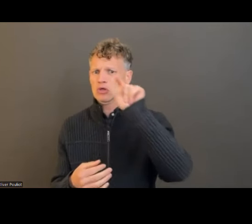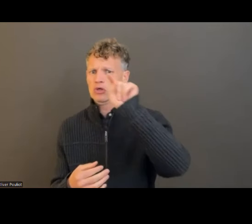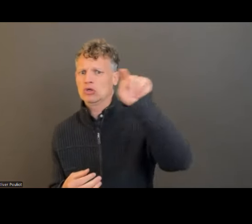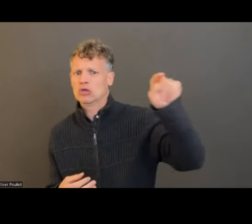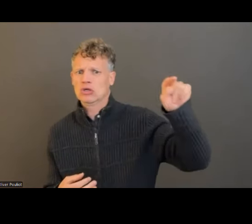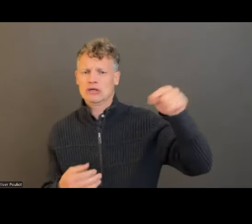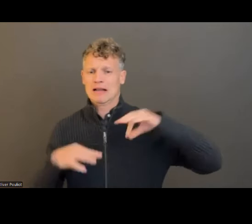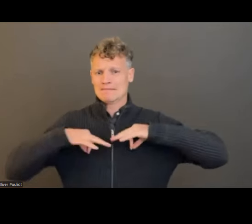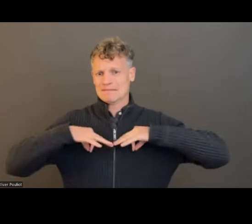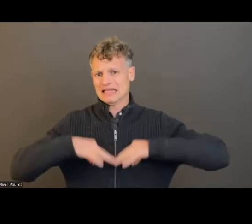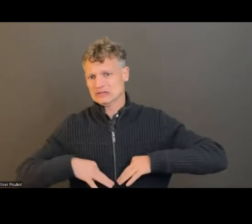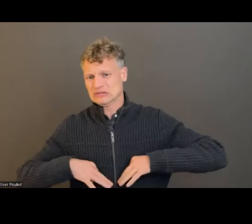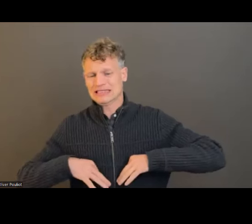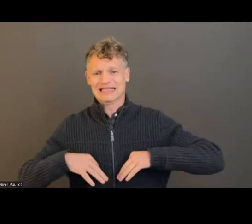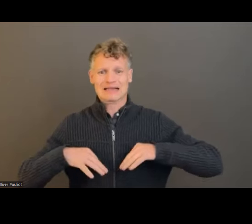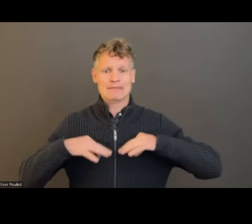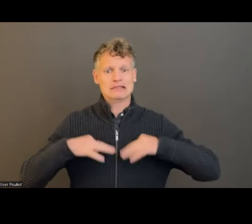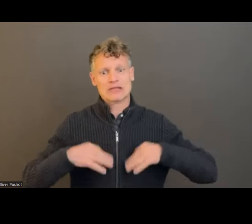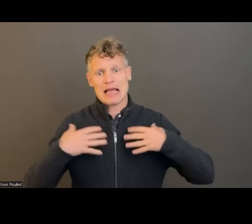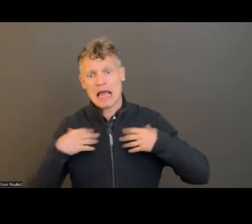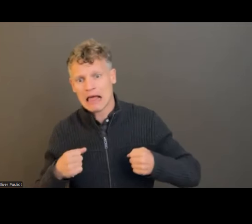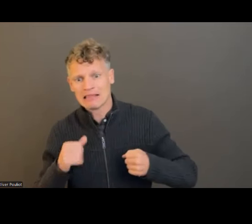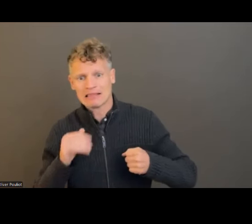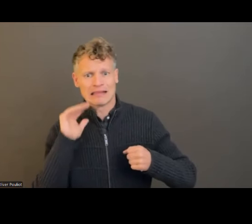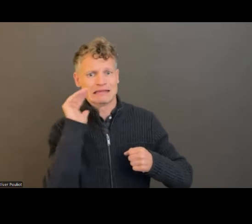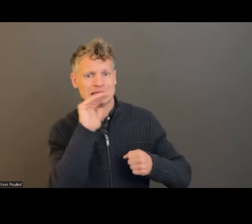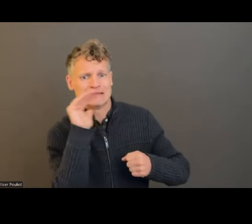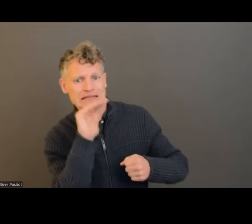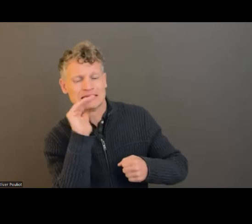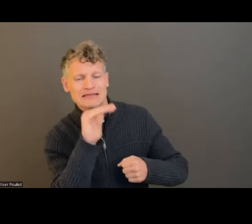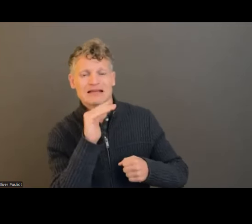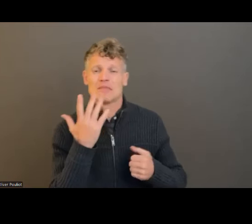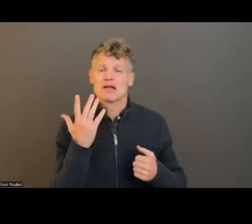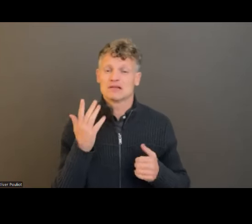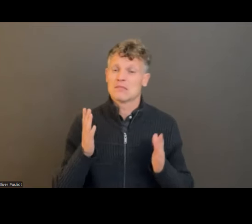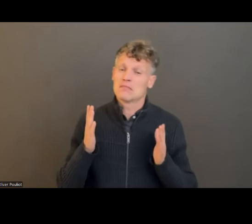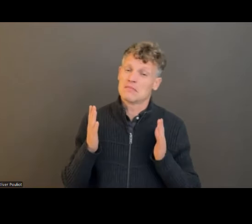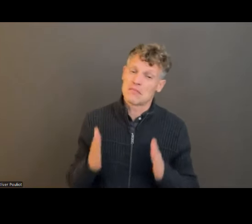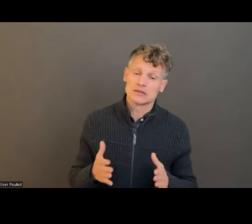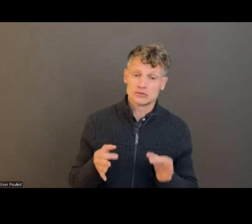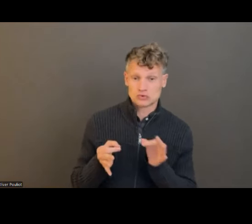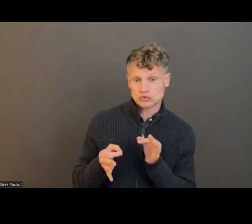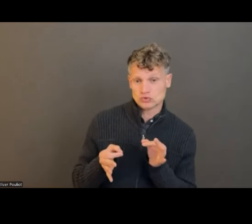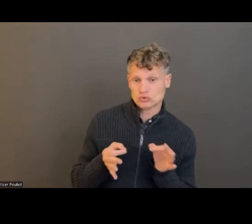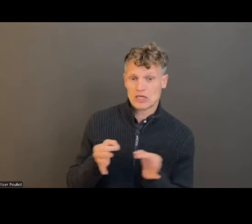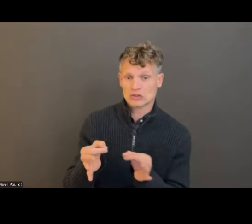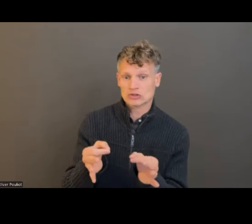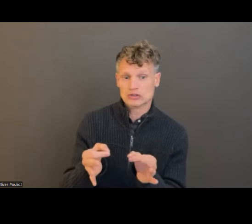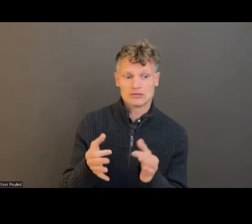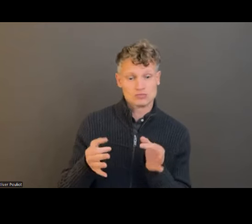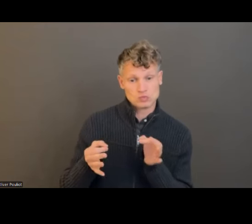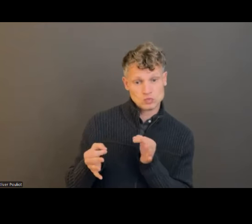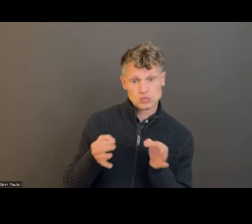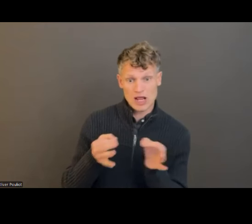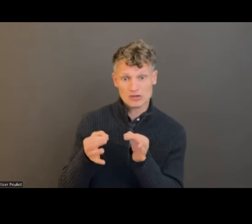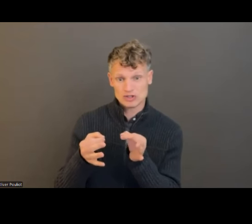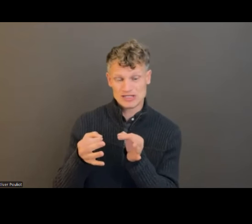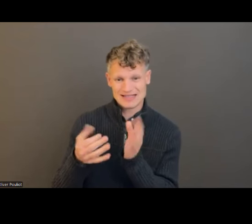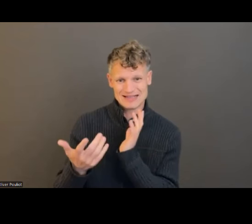it is key to have strategies that are tailored to the needs